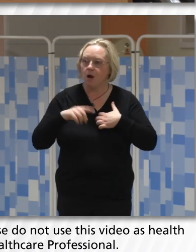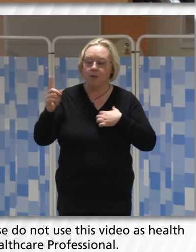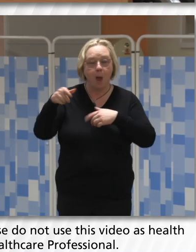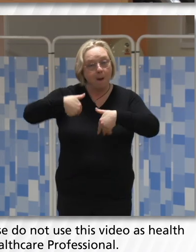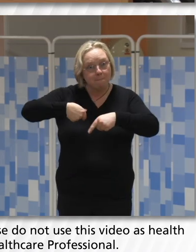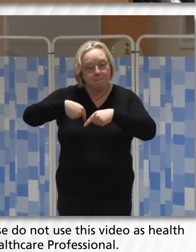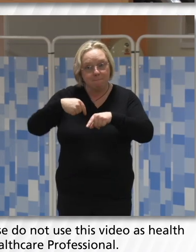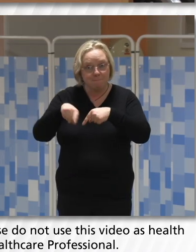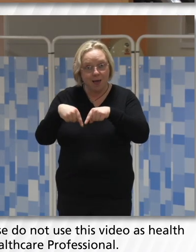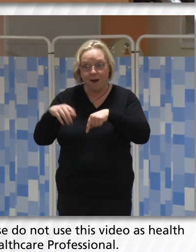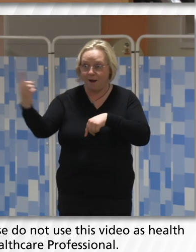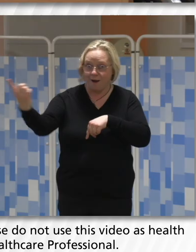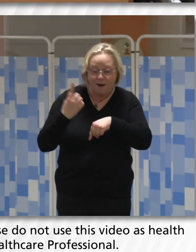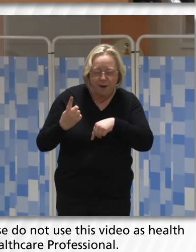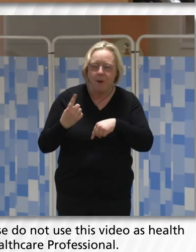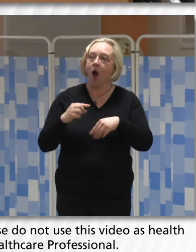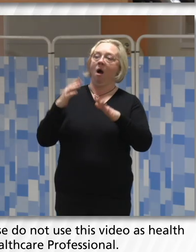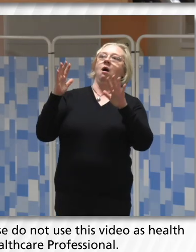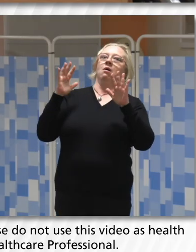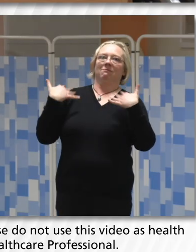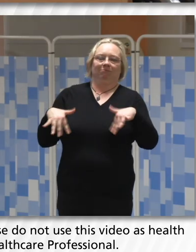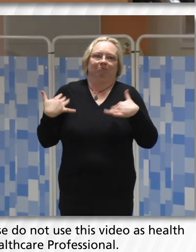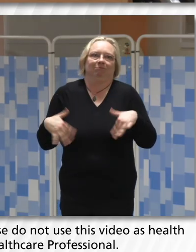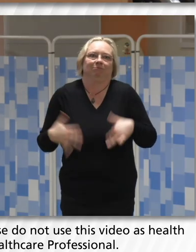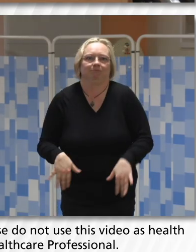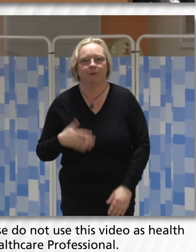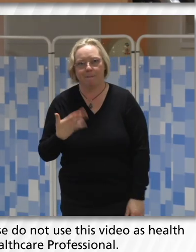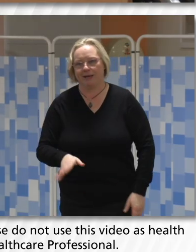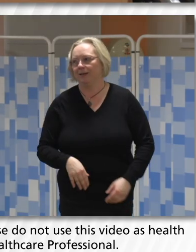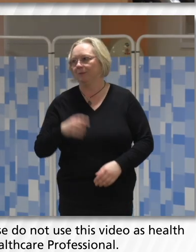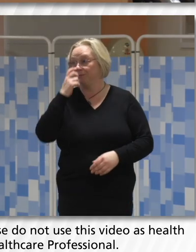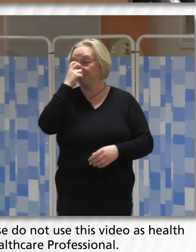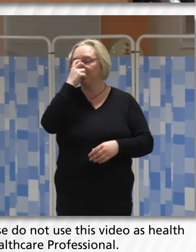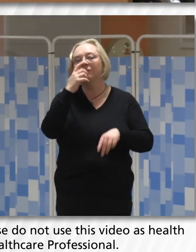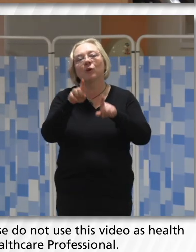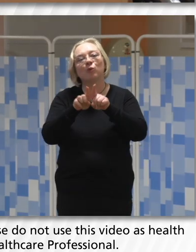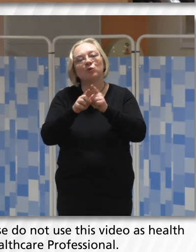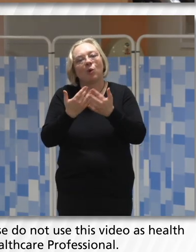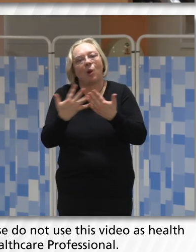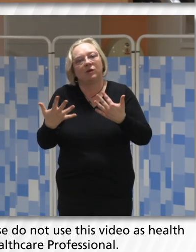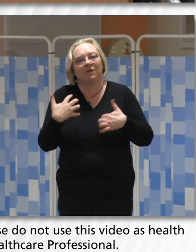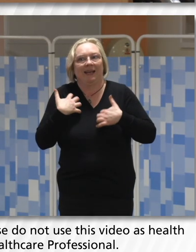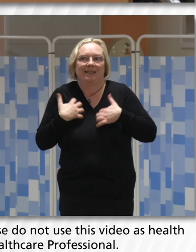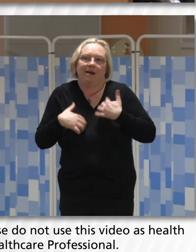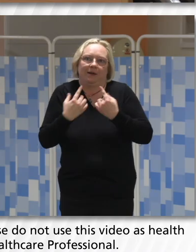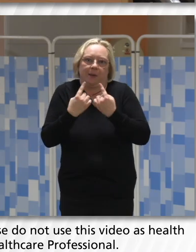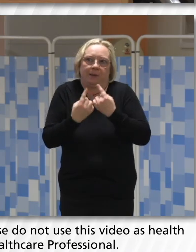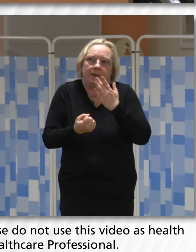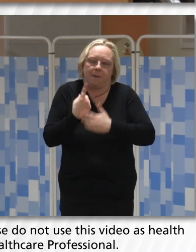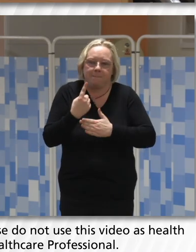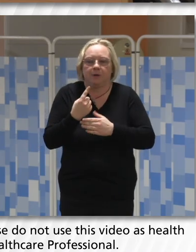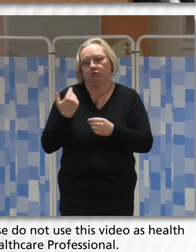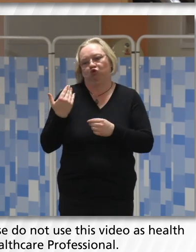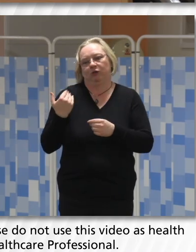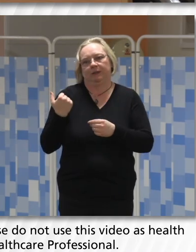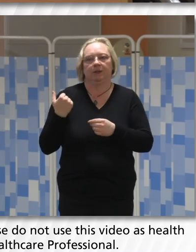opportunity to have these visits from people. We've also had lots of exciting things that have gone on around some of the money that we spent. So there was a festive